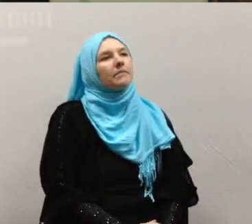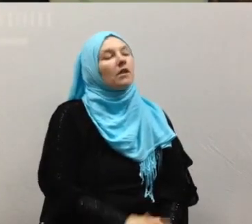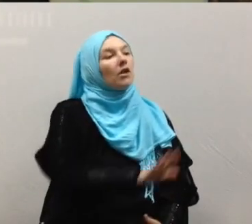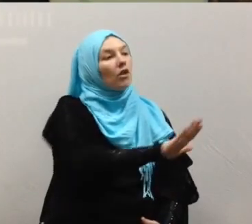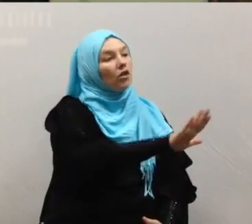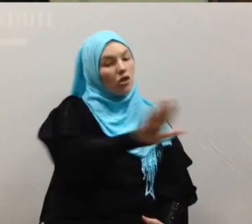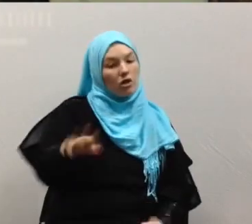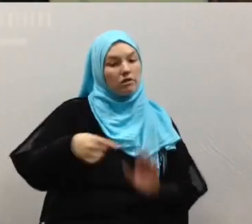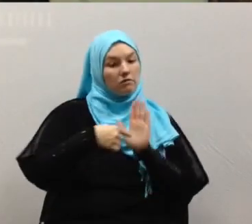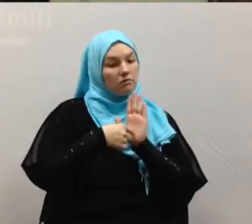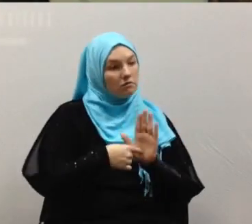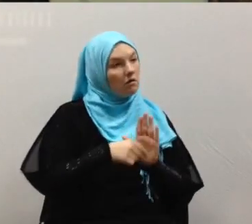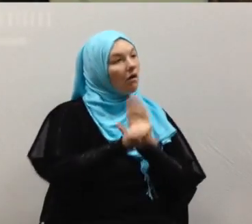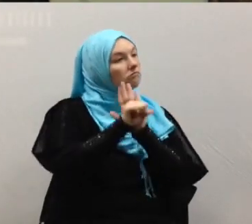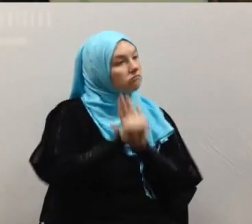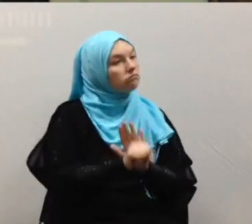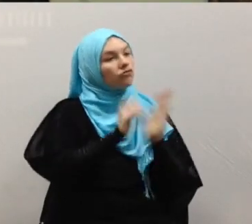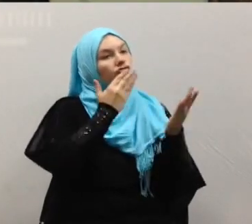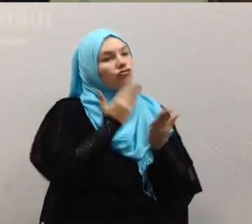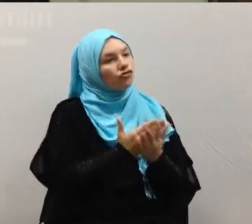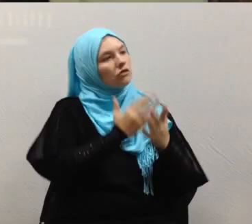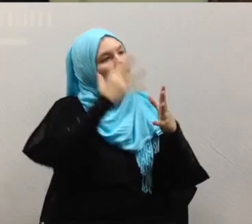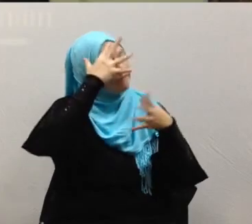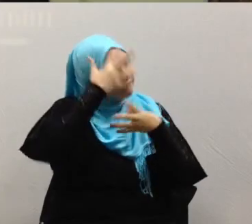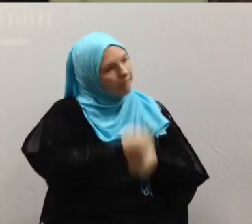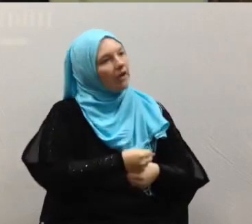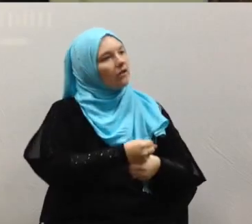radiates from their faces,